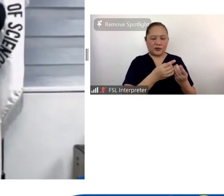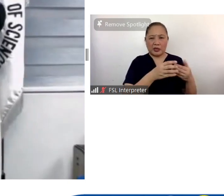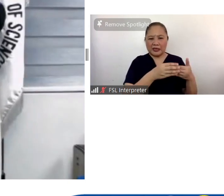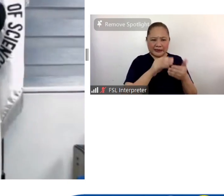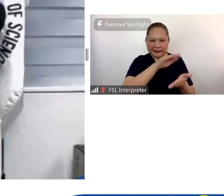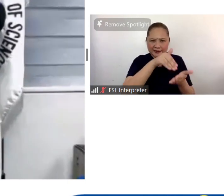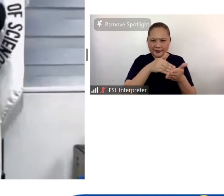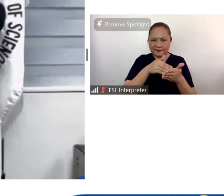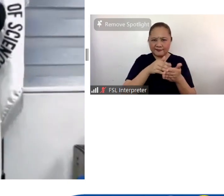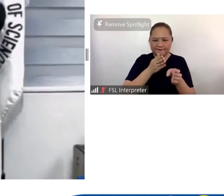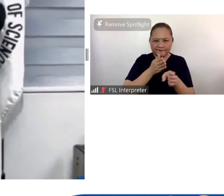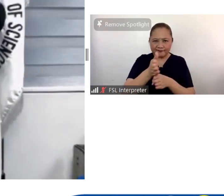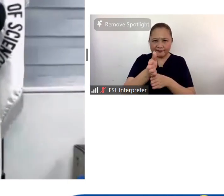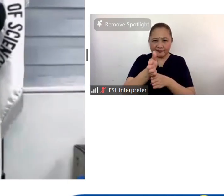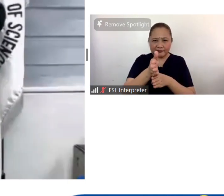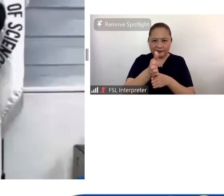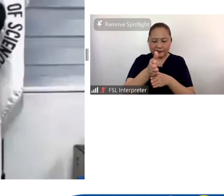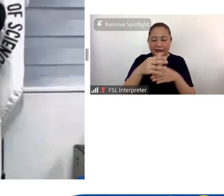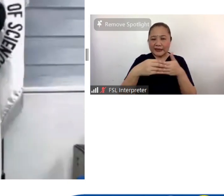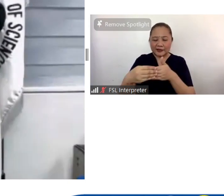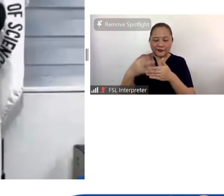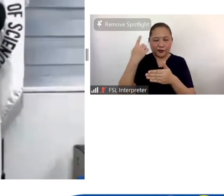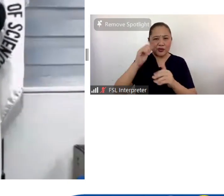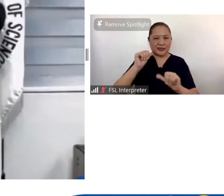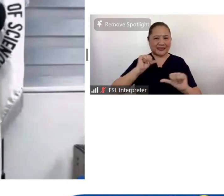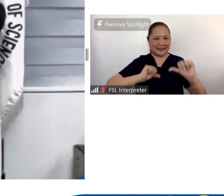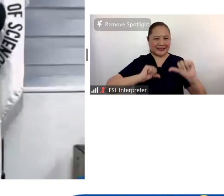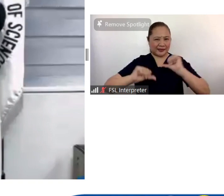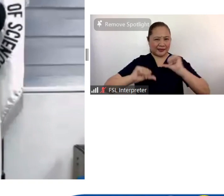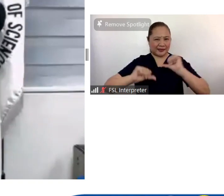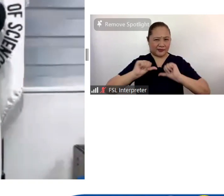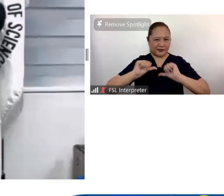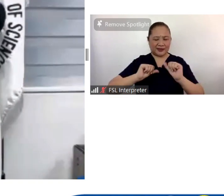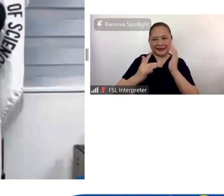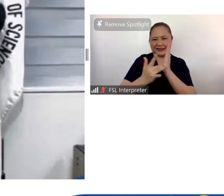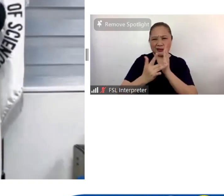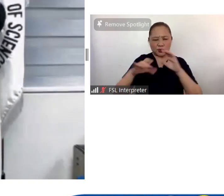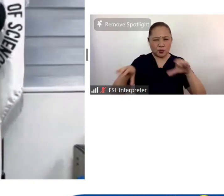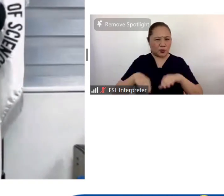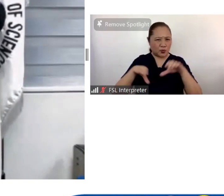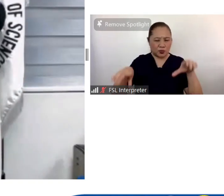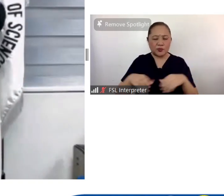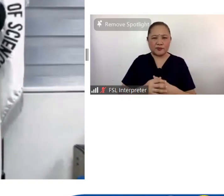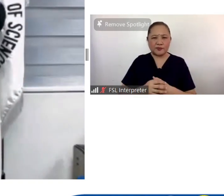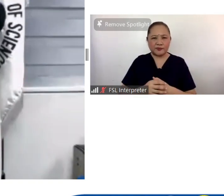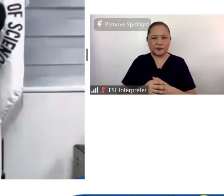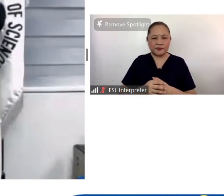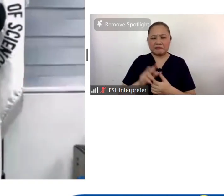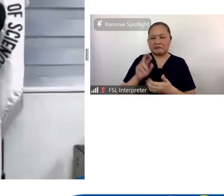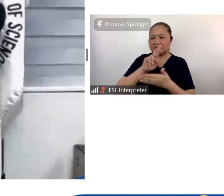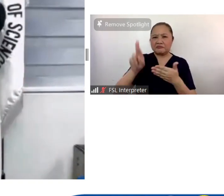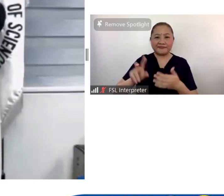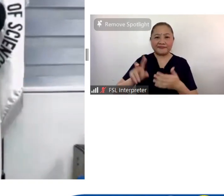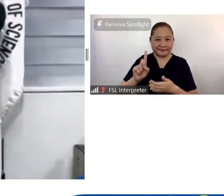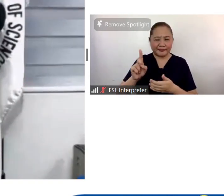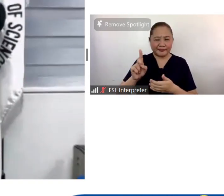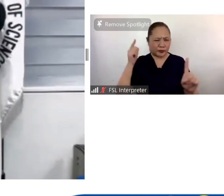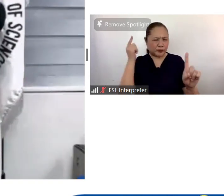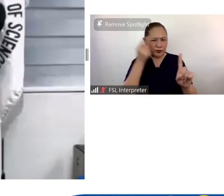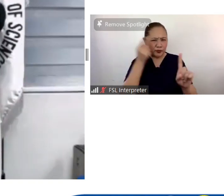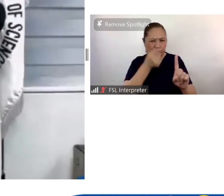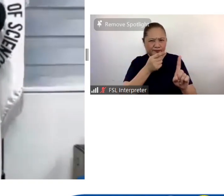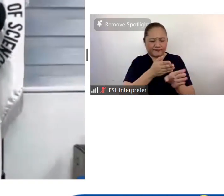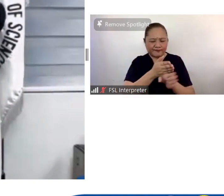leadership, and coordination of scientific and technological efforts, and to ensure that the results therefrom are geared